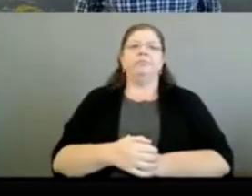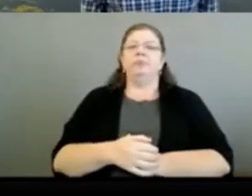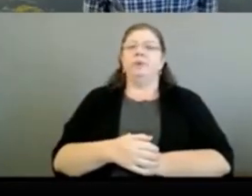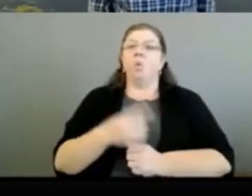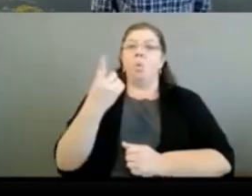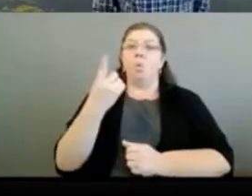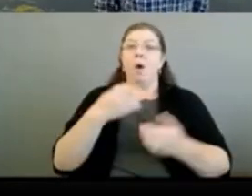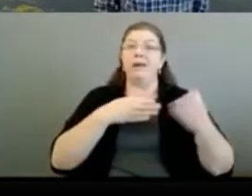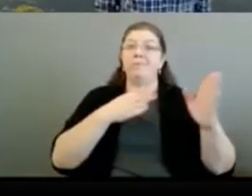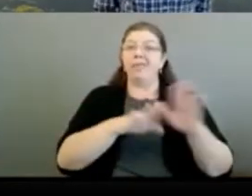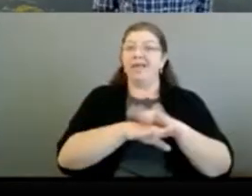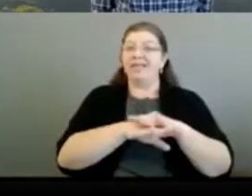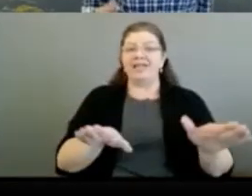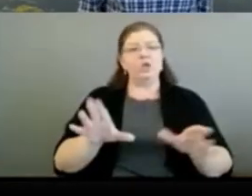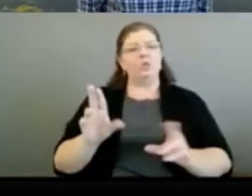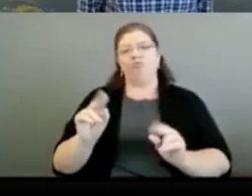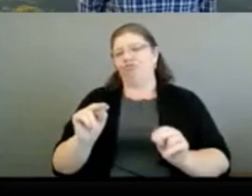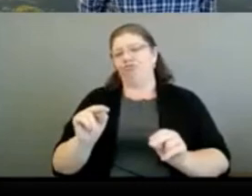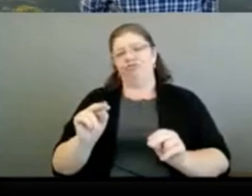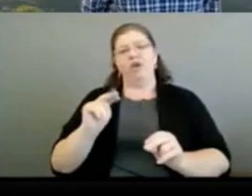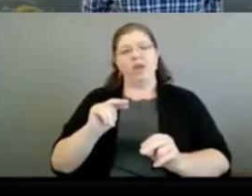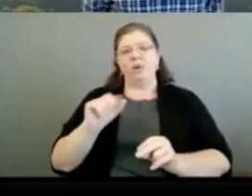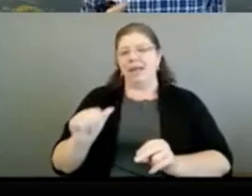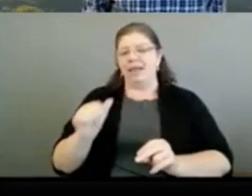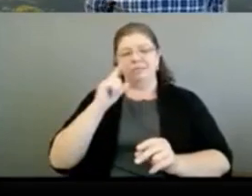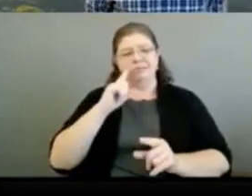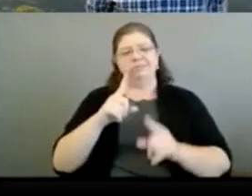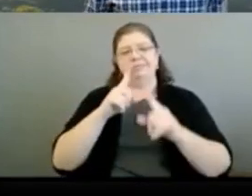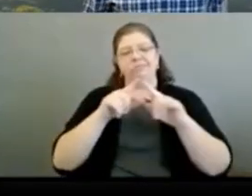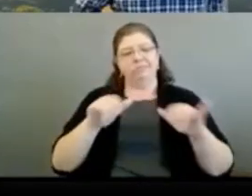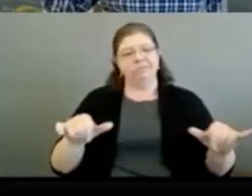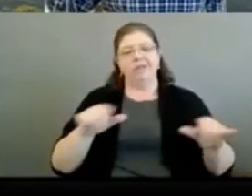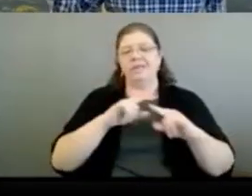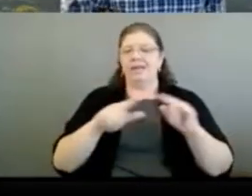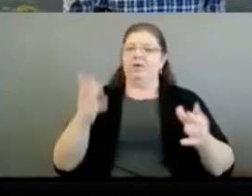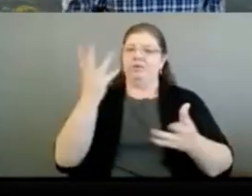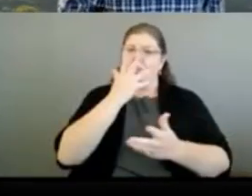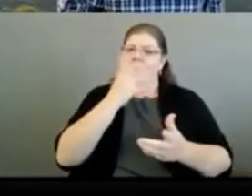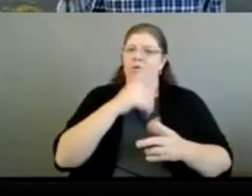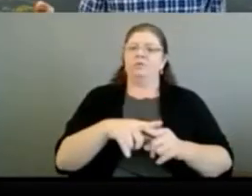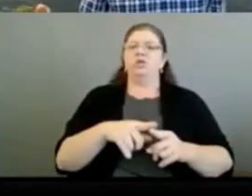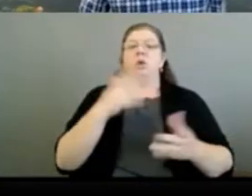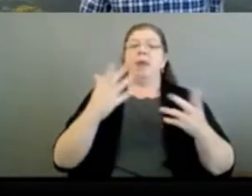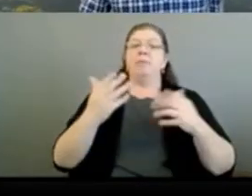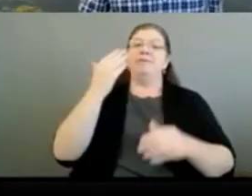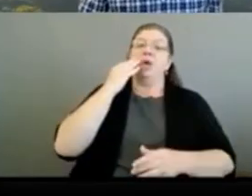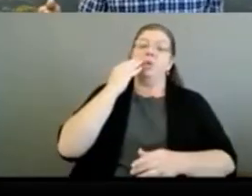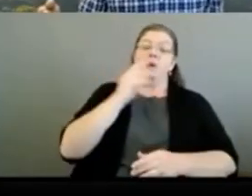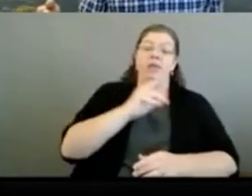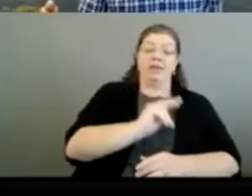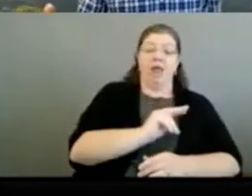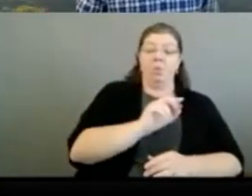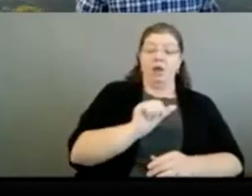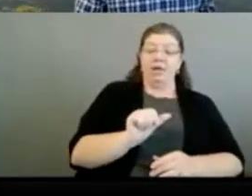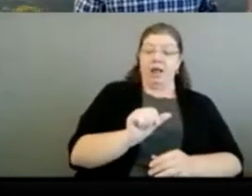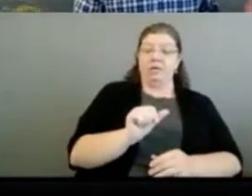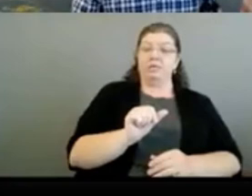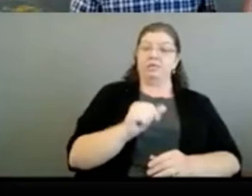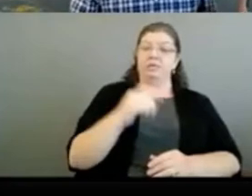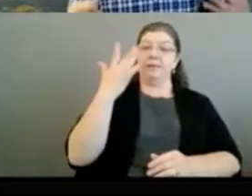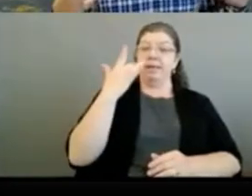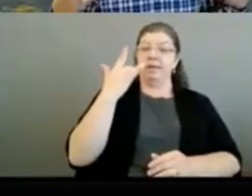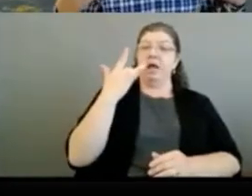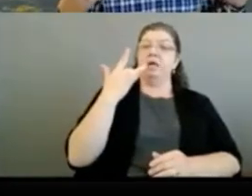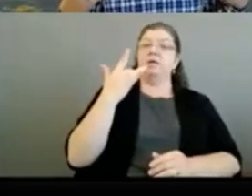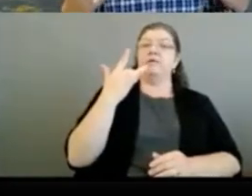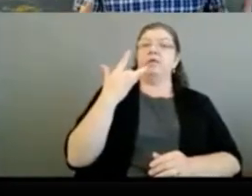network analysis. The technique we use can take a lot of different forms. So you might be familiar with network analysis because of